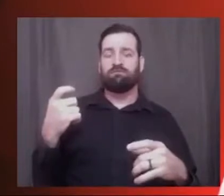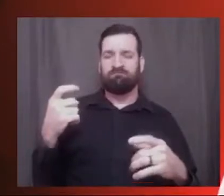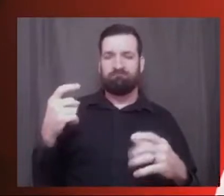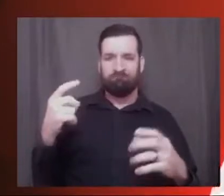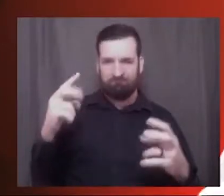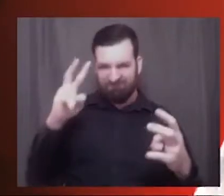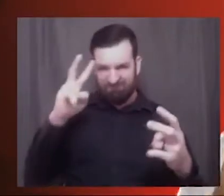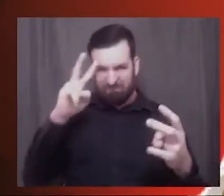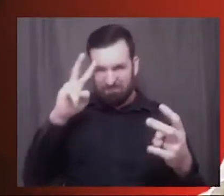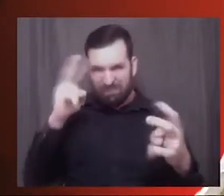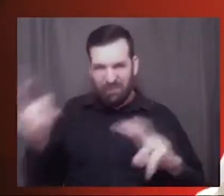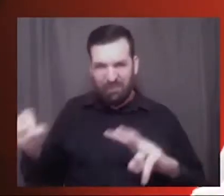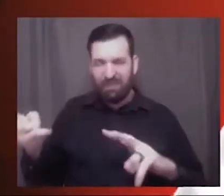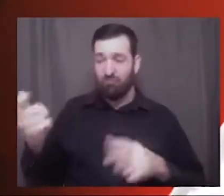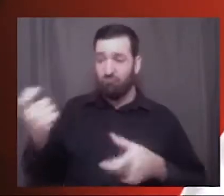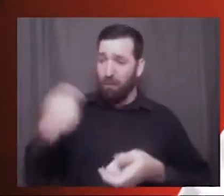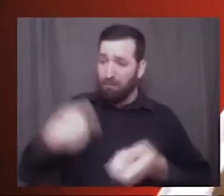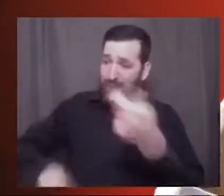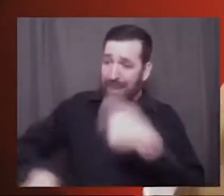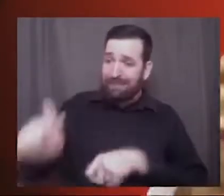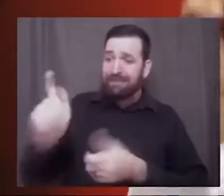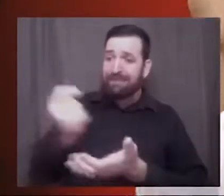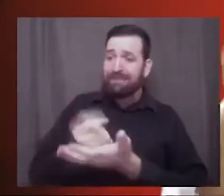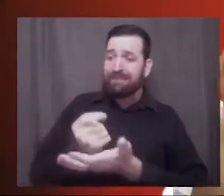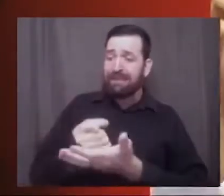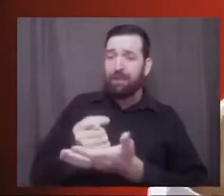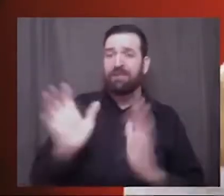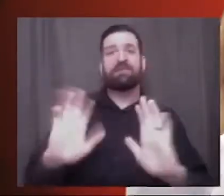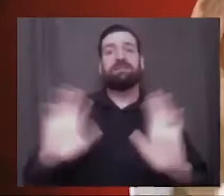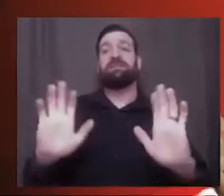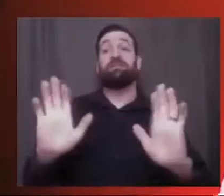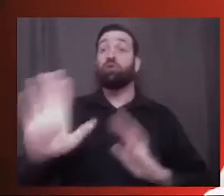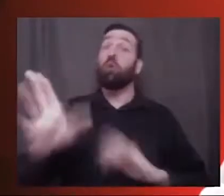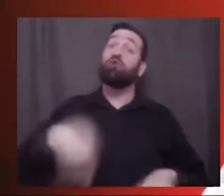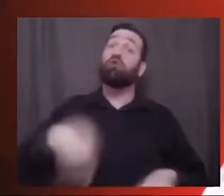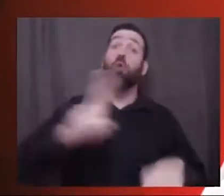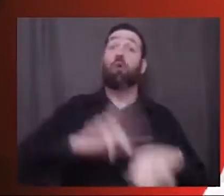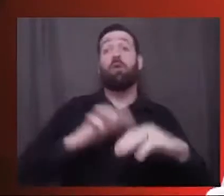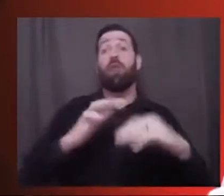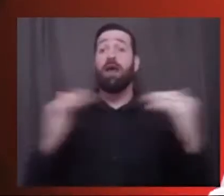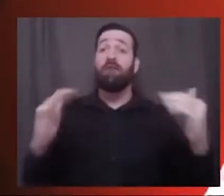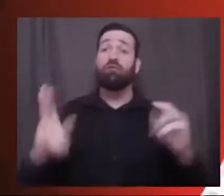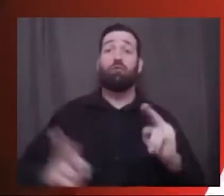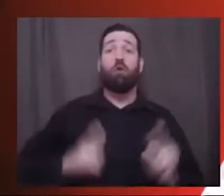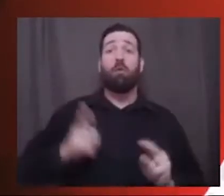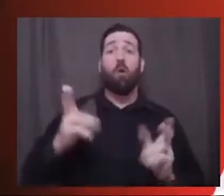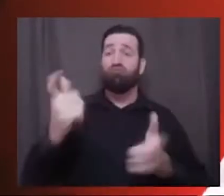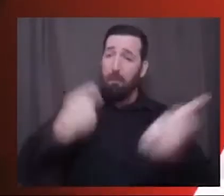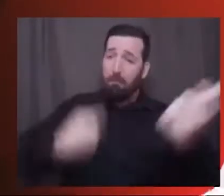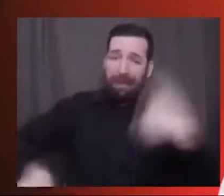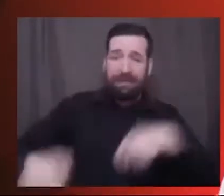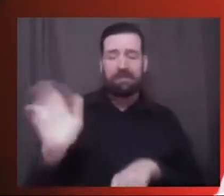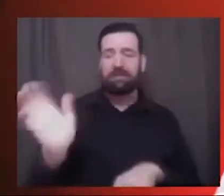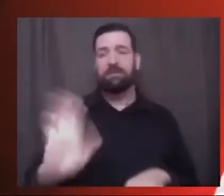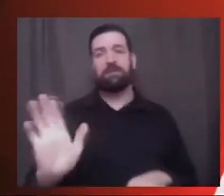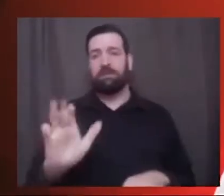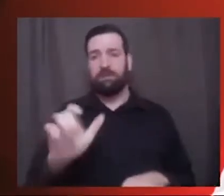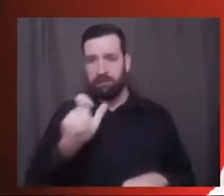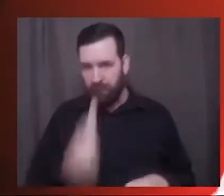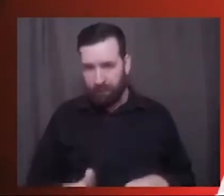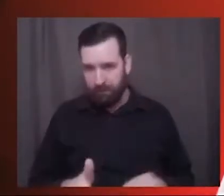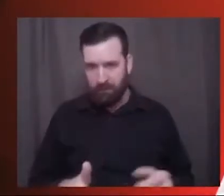not actually replacing all your normal levels of hormones or anything like that, which is probably